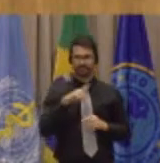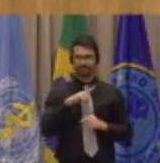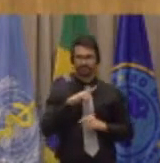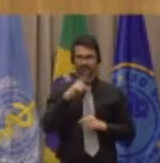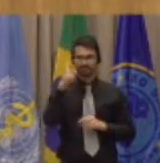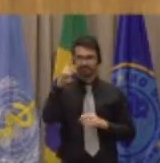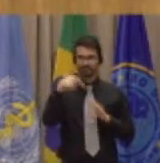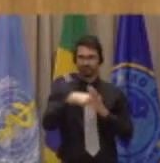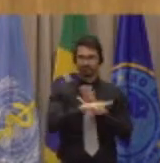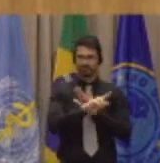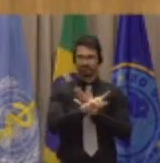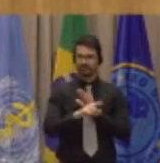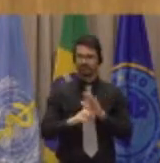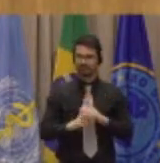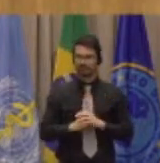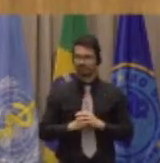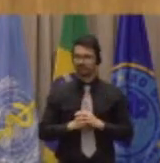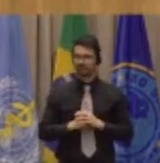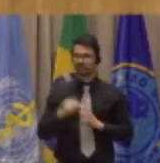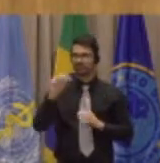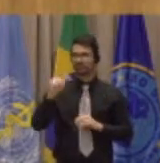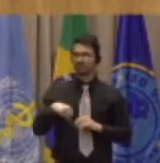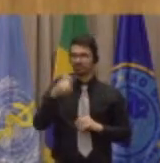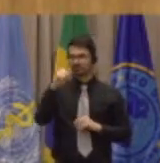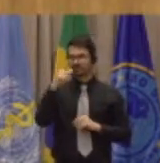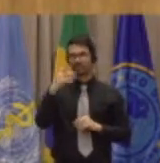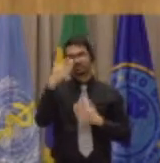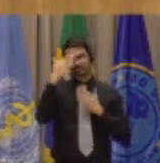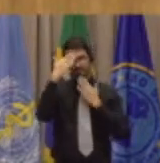Gabriela, do you want to make any comments?